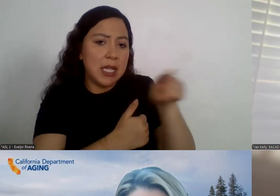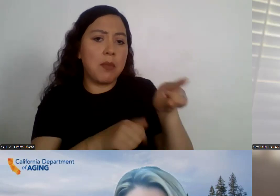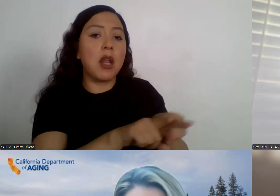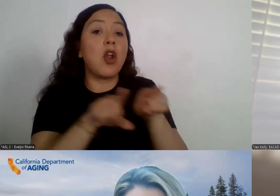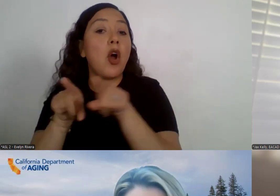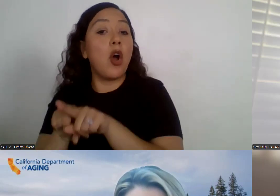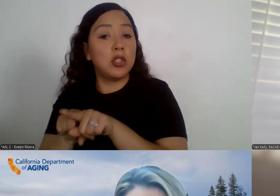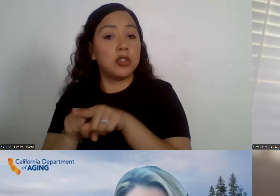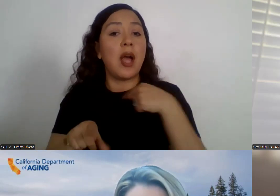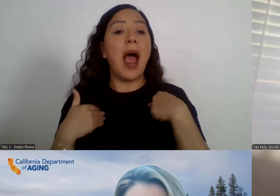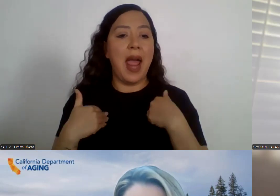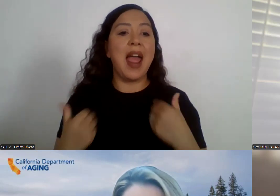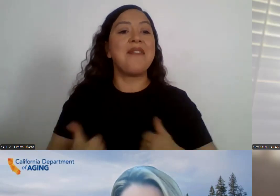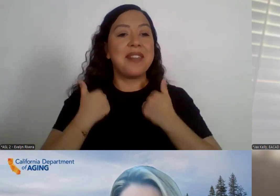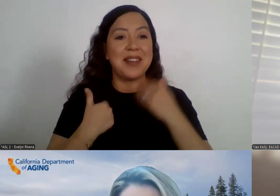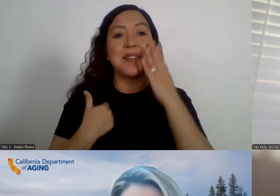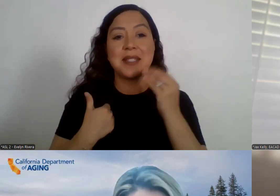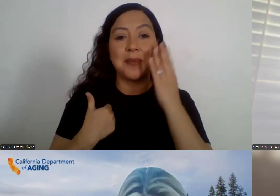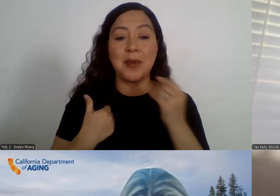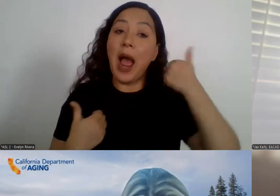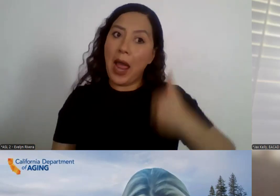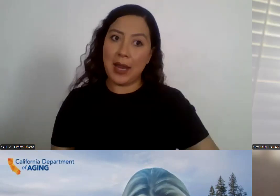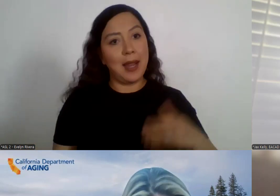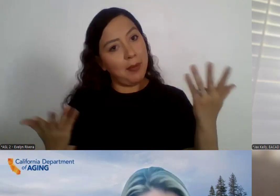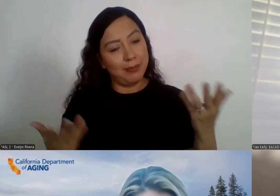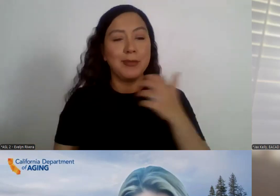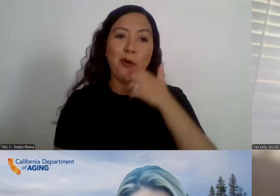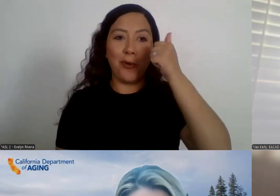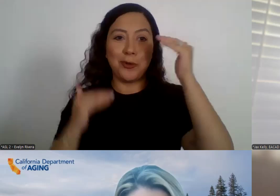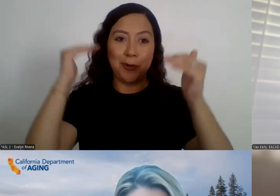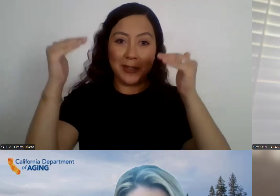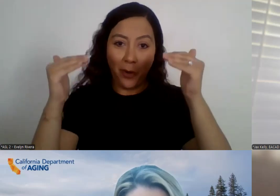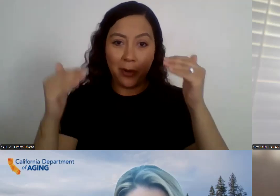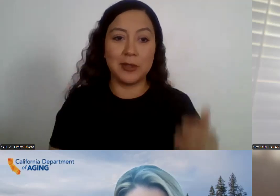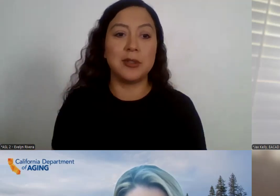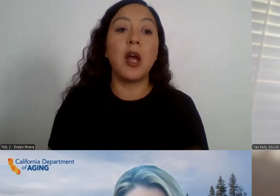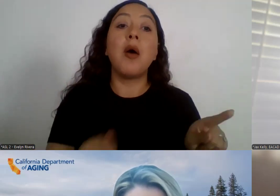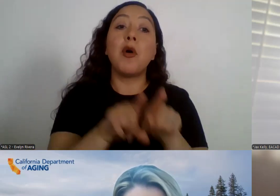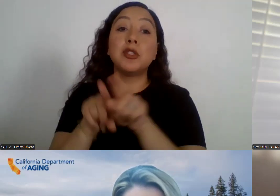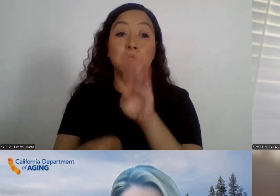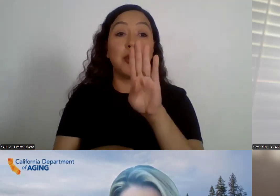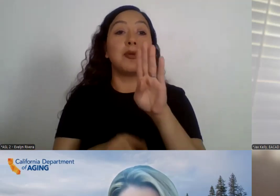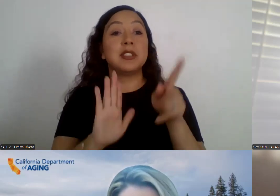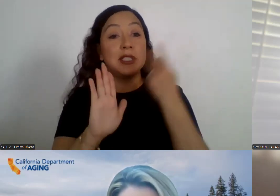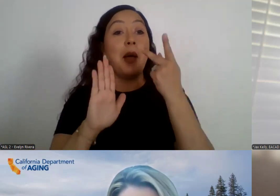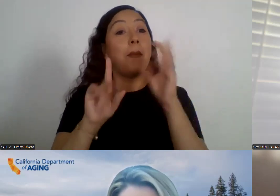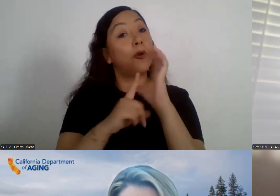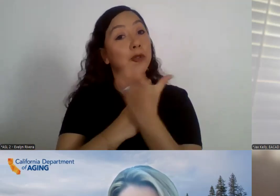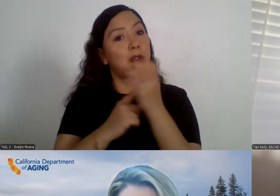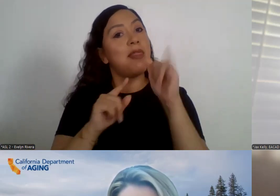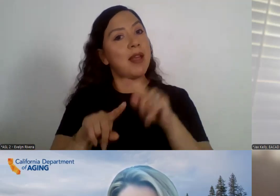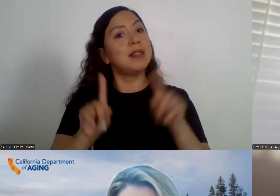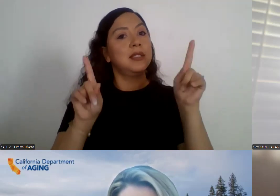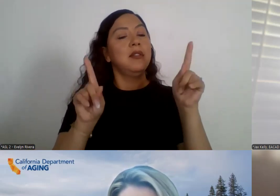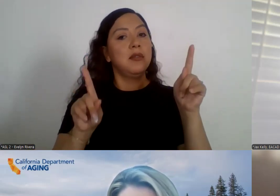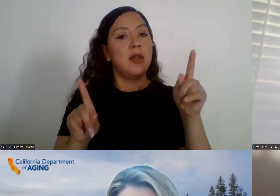lived experience. I am an older adult. And I'm also bicultural, so that makes a difference. And I